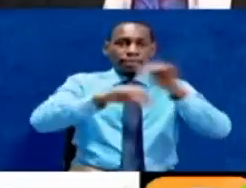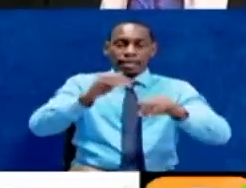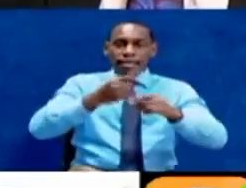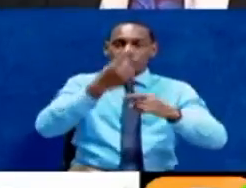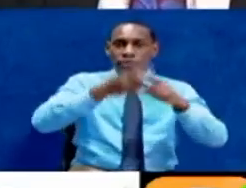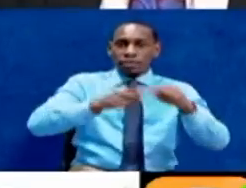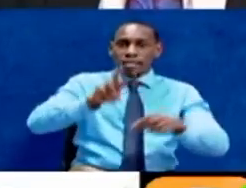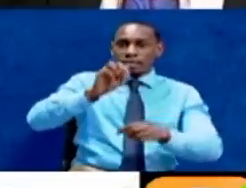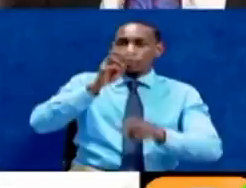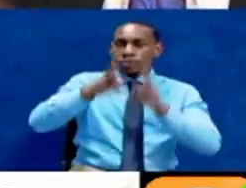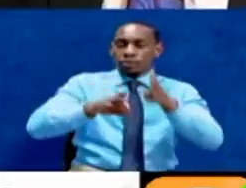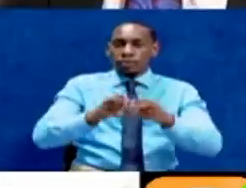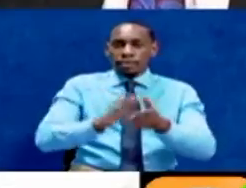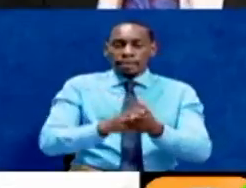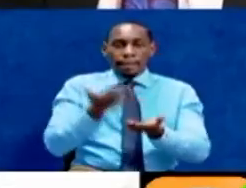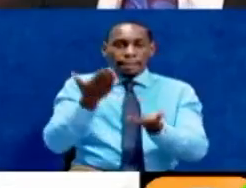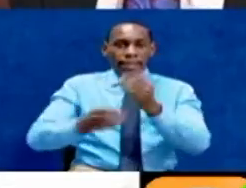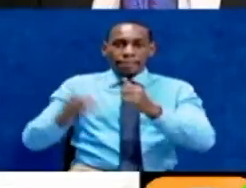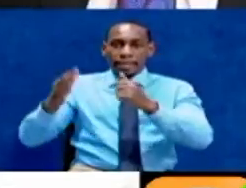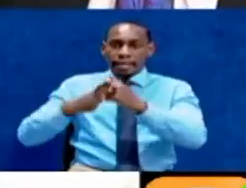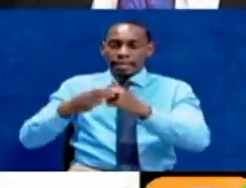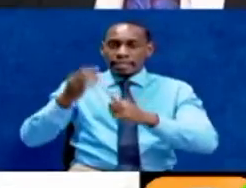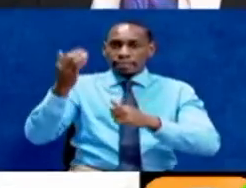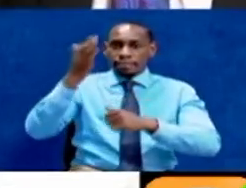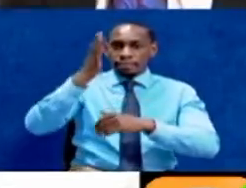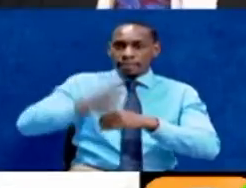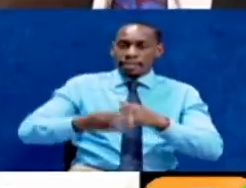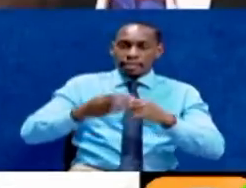for 2022 will be either on 9th August